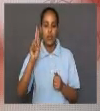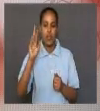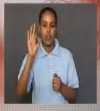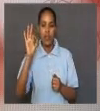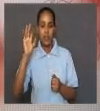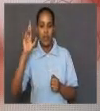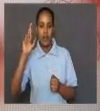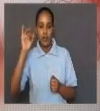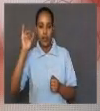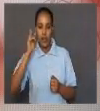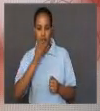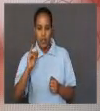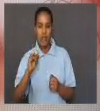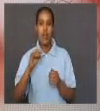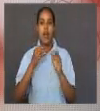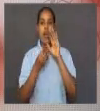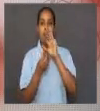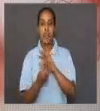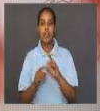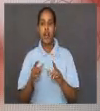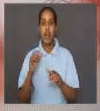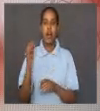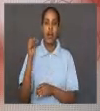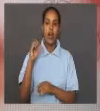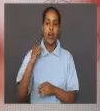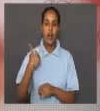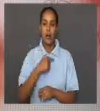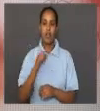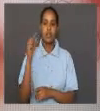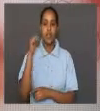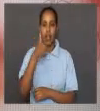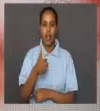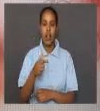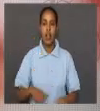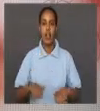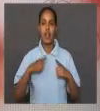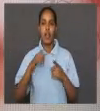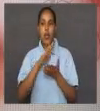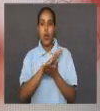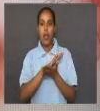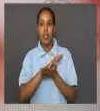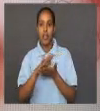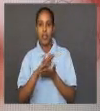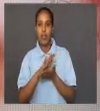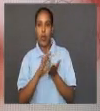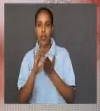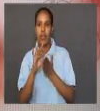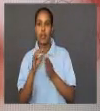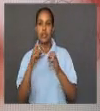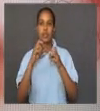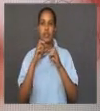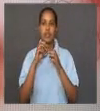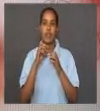actions affect our daily lives. We will use qualitative terms to